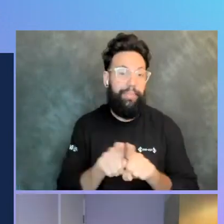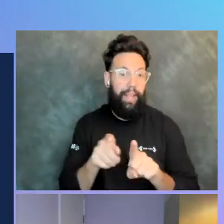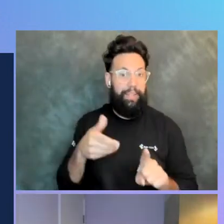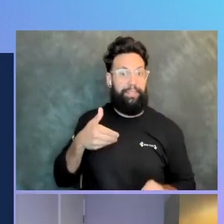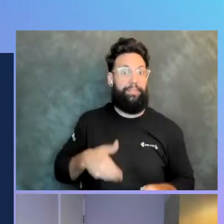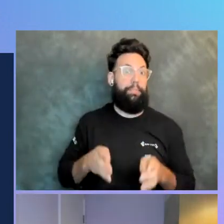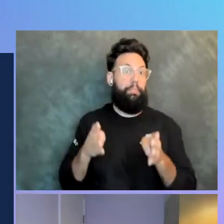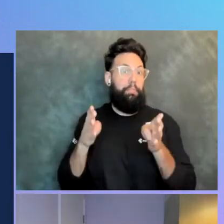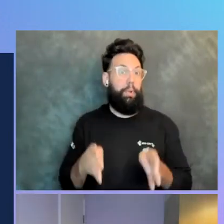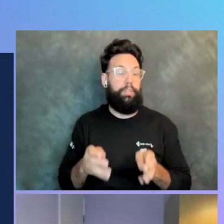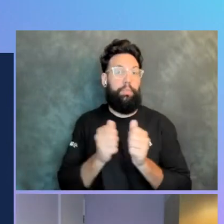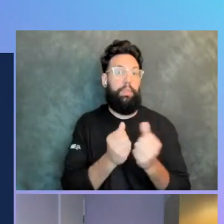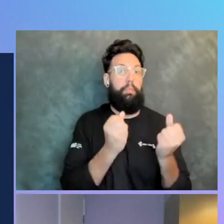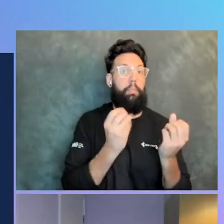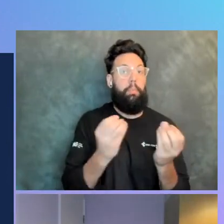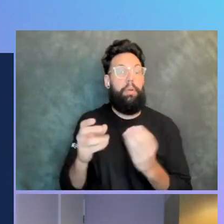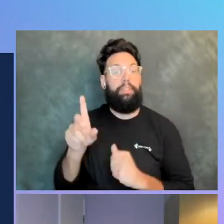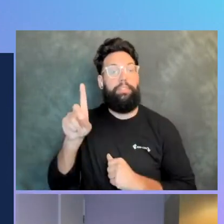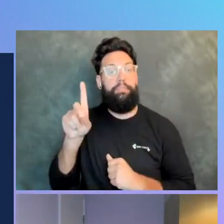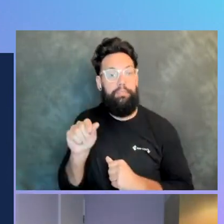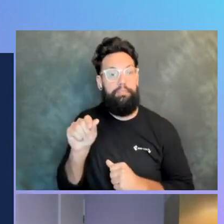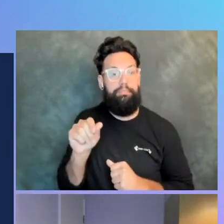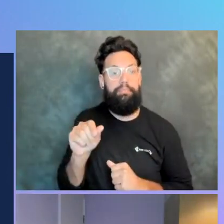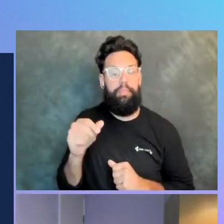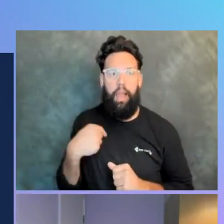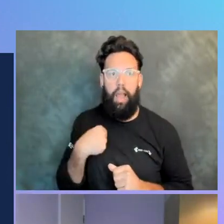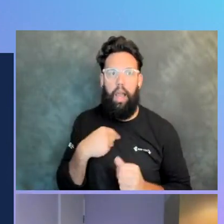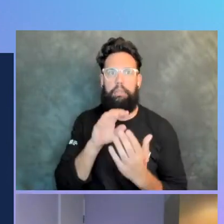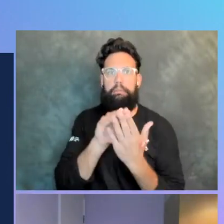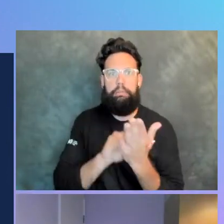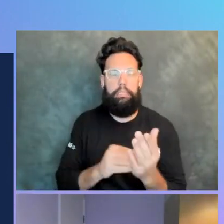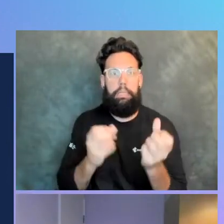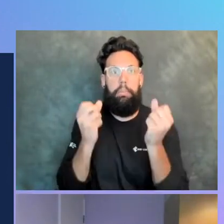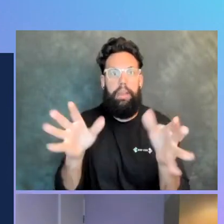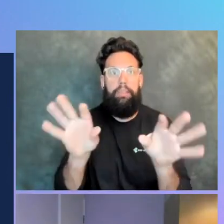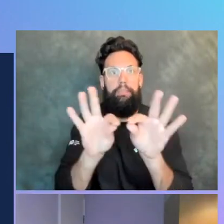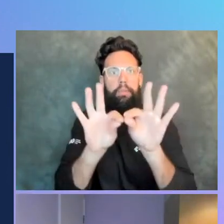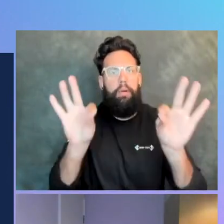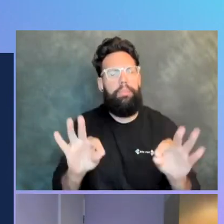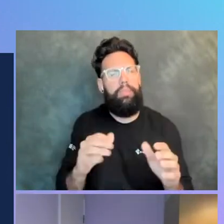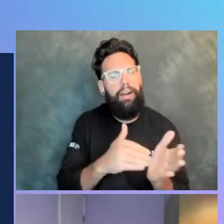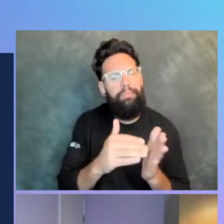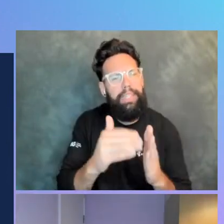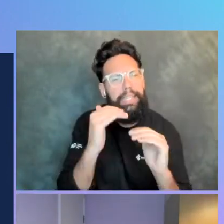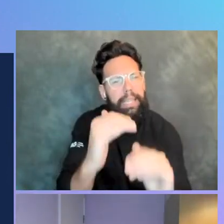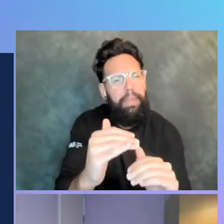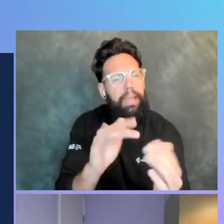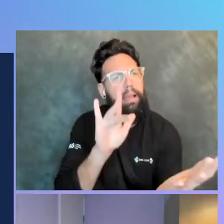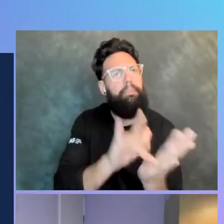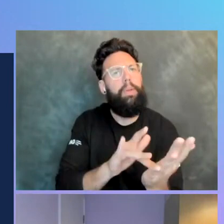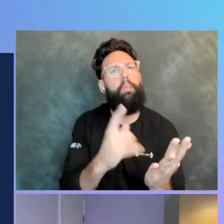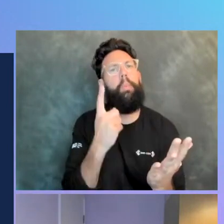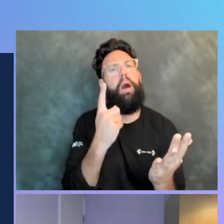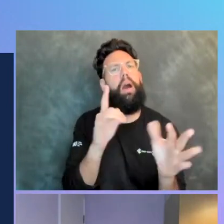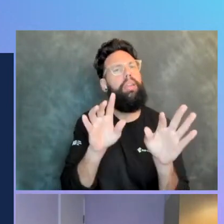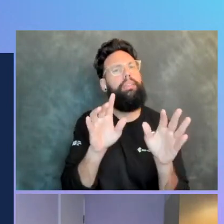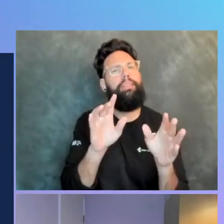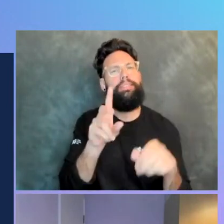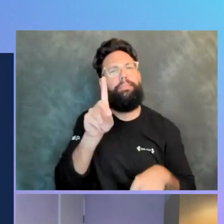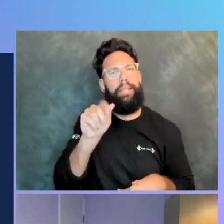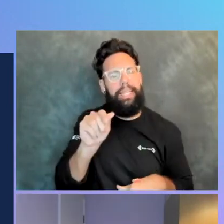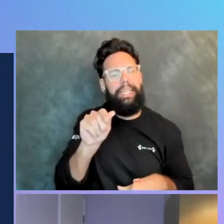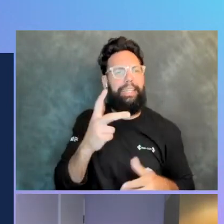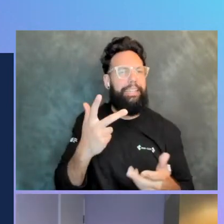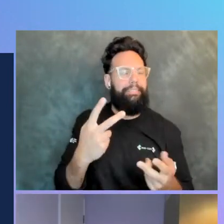to keep that in mind. I filled in a lot of forms that only let me pick one disability or one category of disability, which does put you in